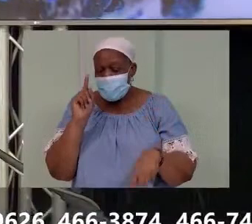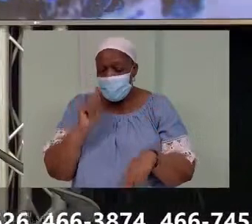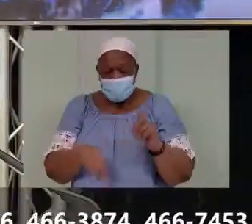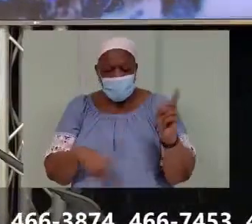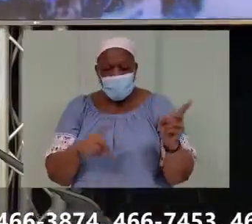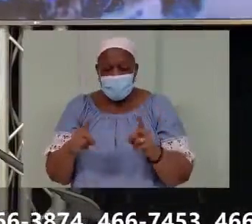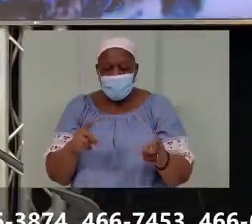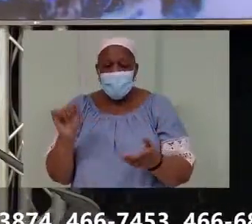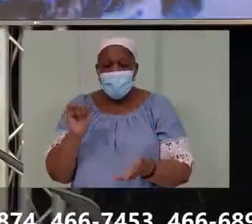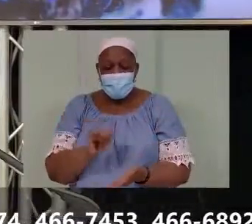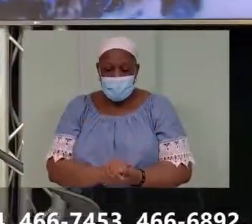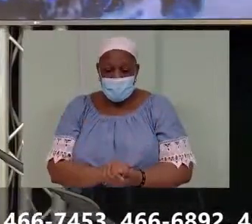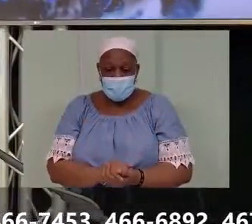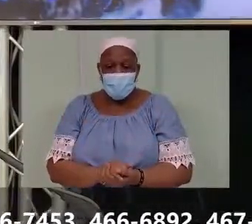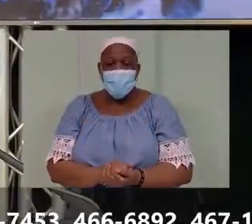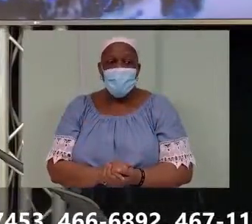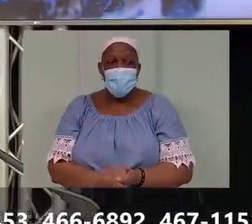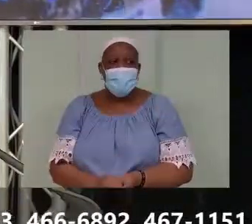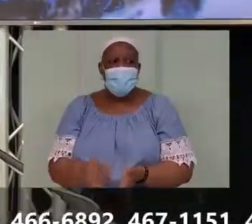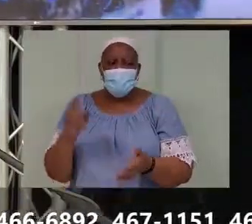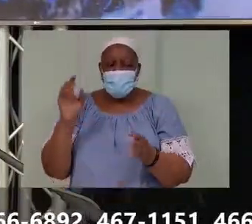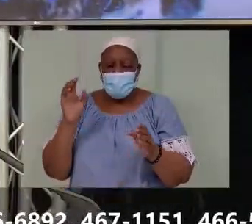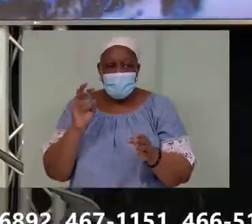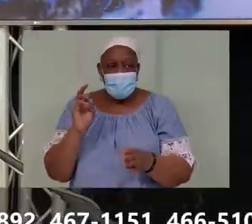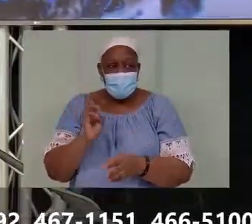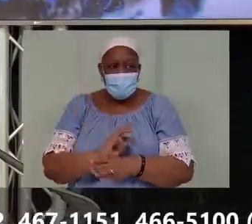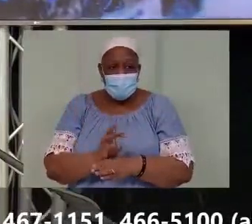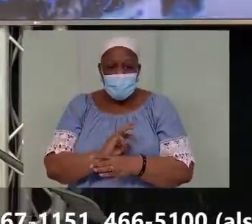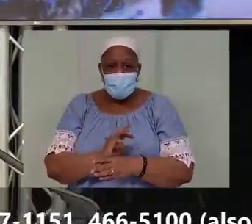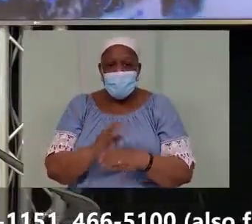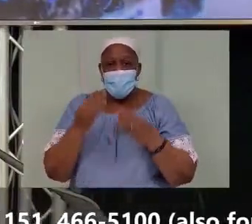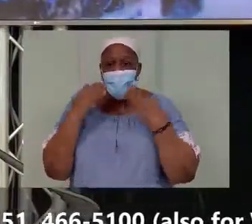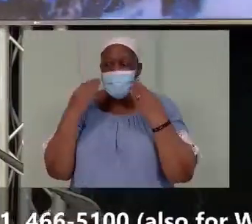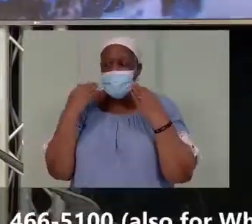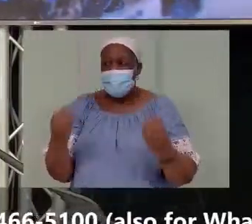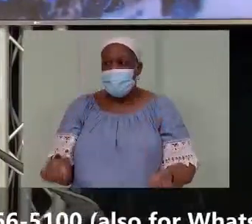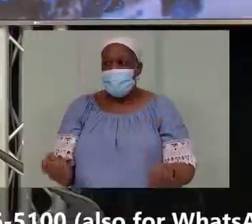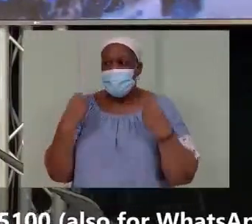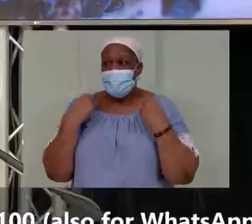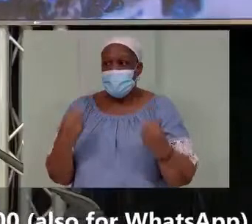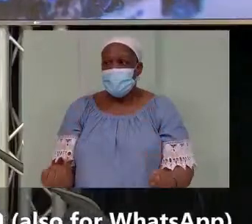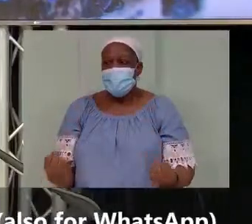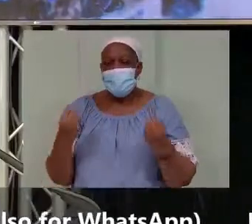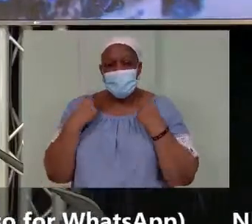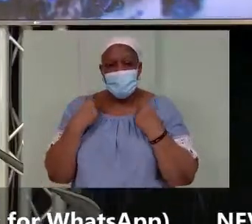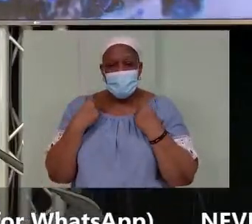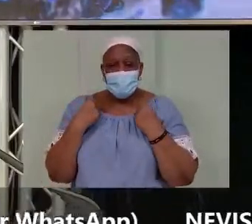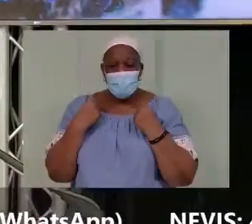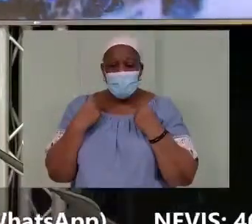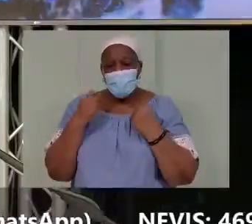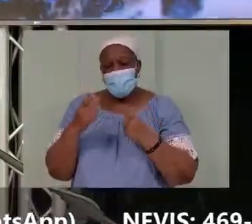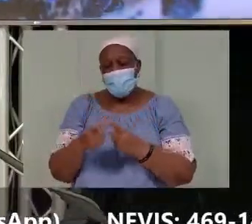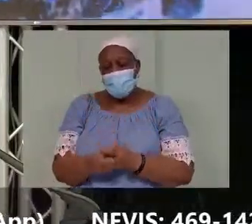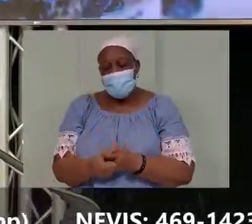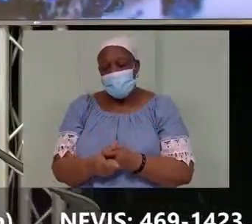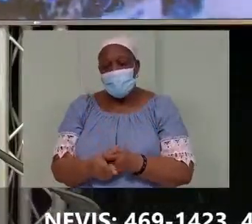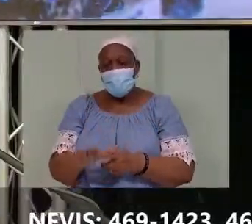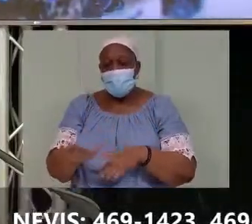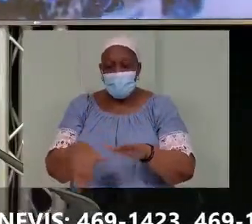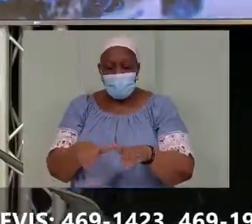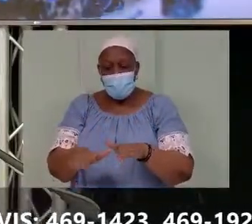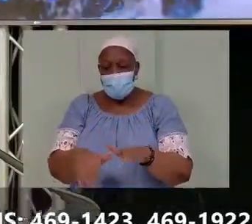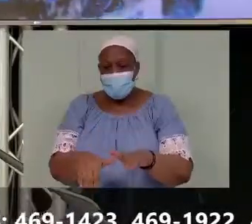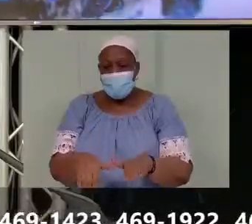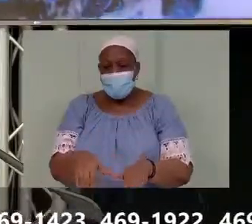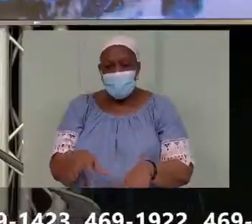not recommend that you wear your mask during exercise. I've had such questions, and it's important to note.